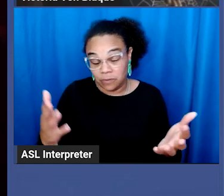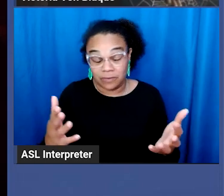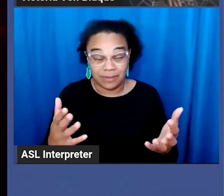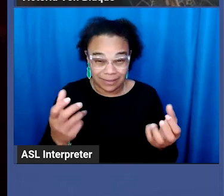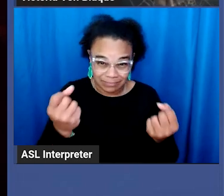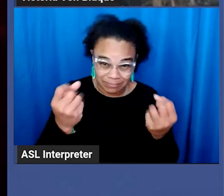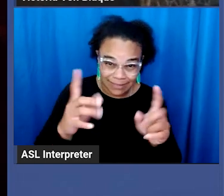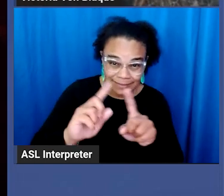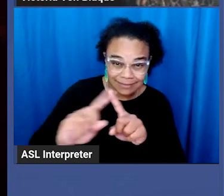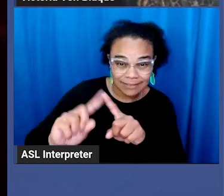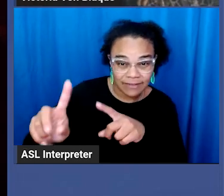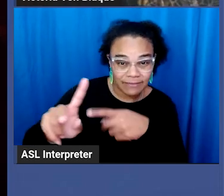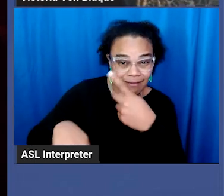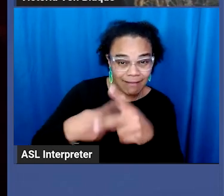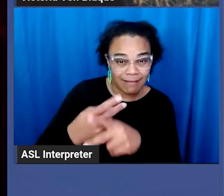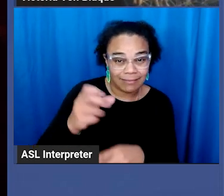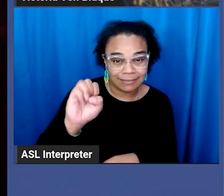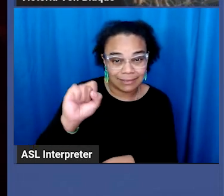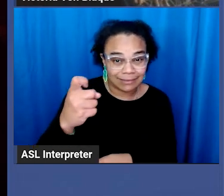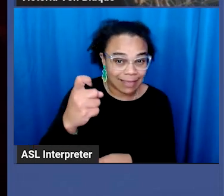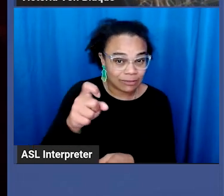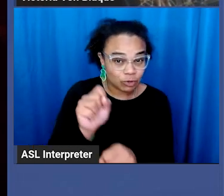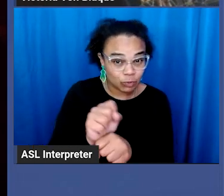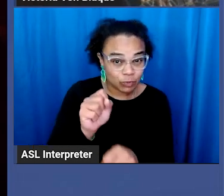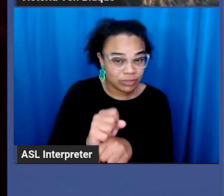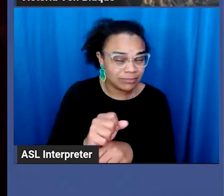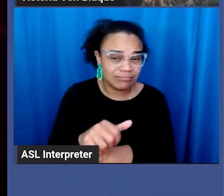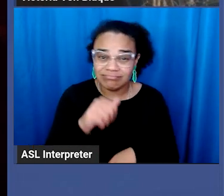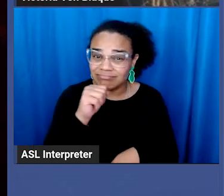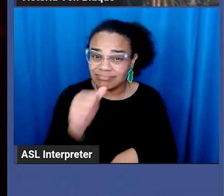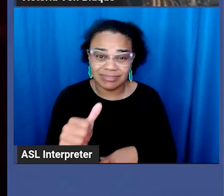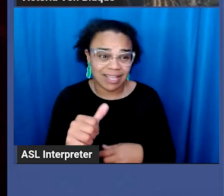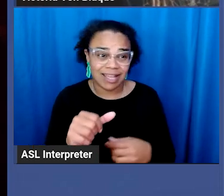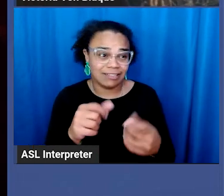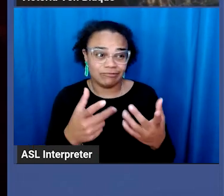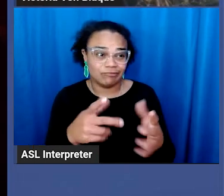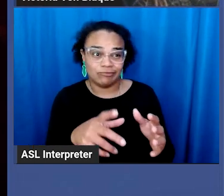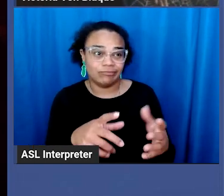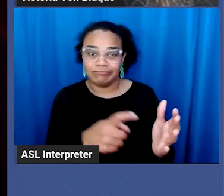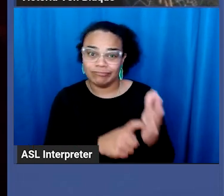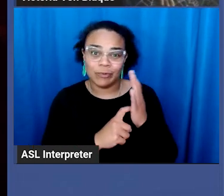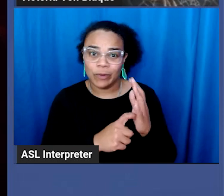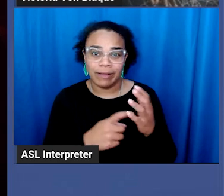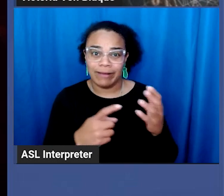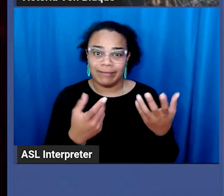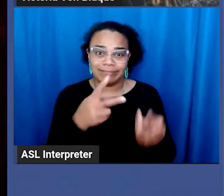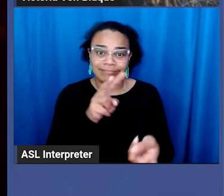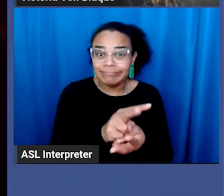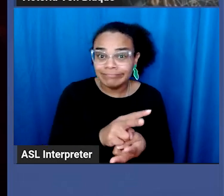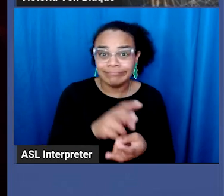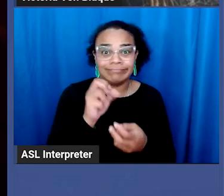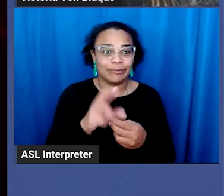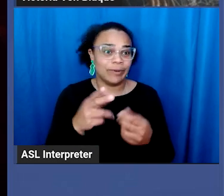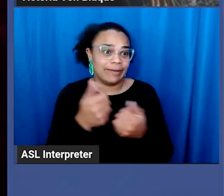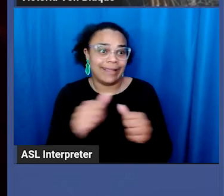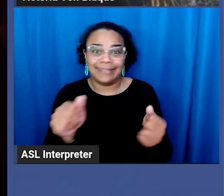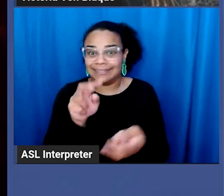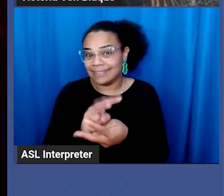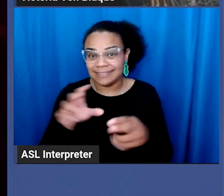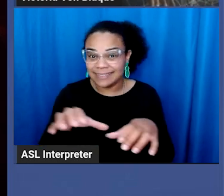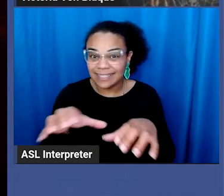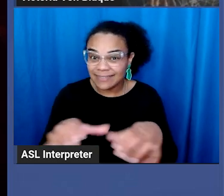even have to do with engaging in any kind of sexual pleasure or sexual activities. We have exotic